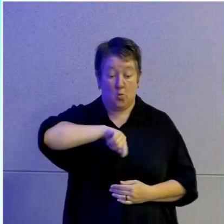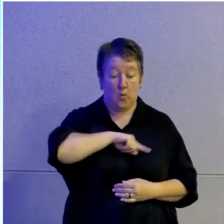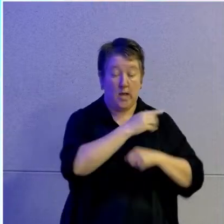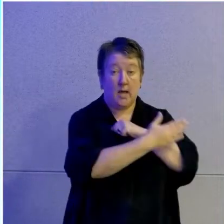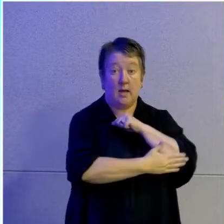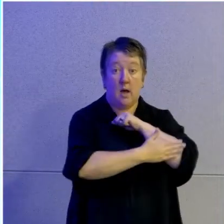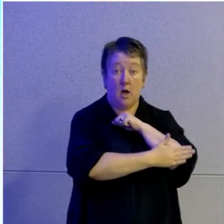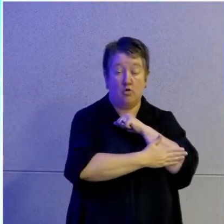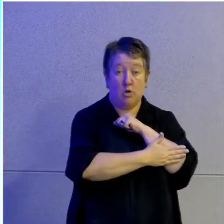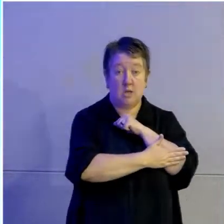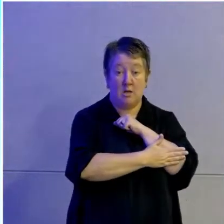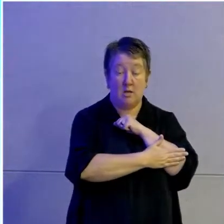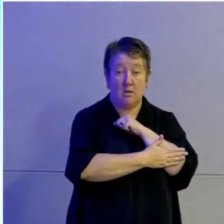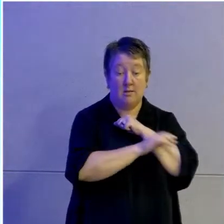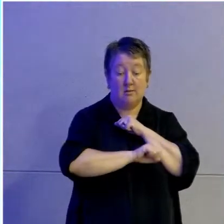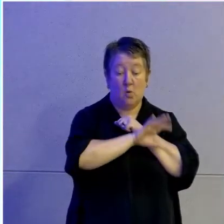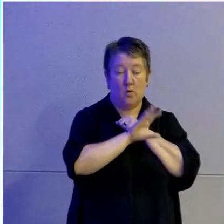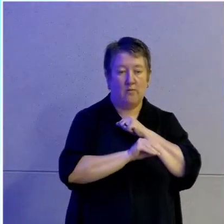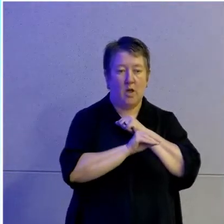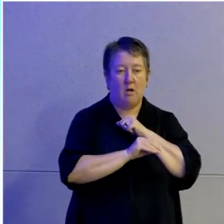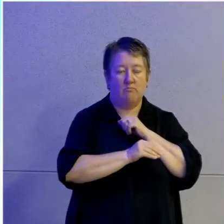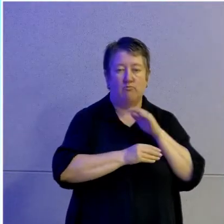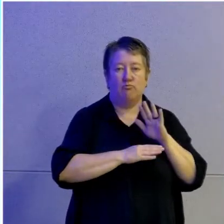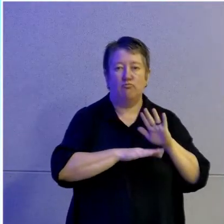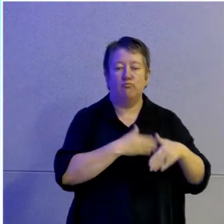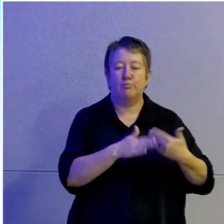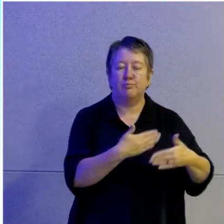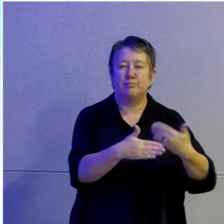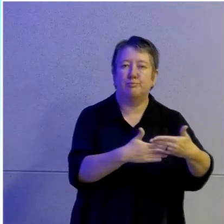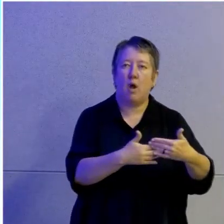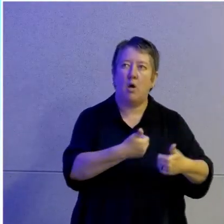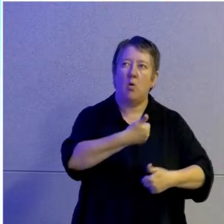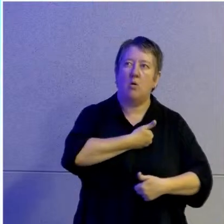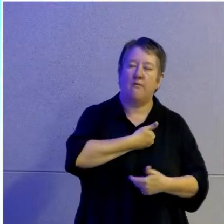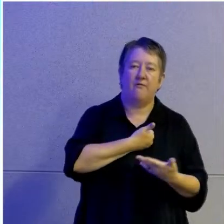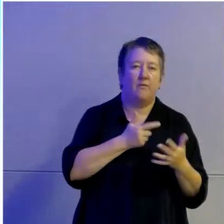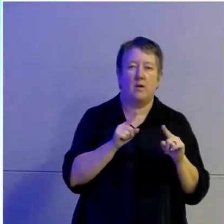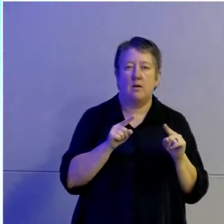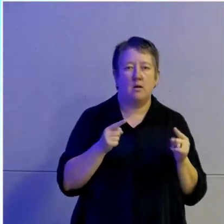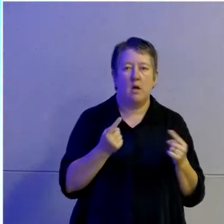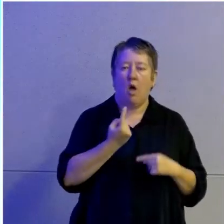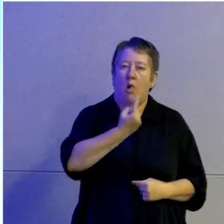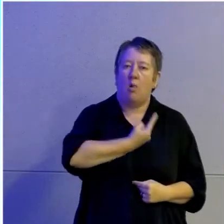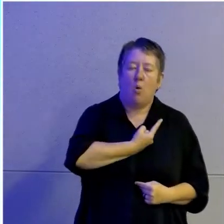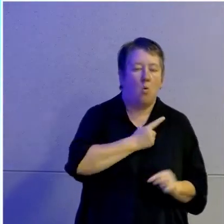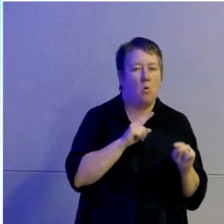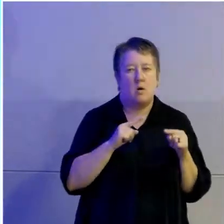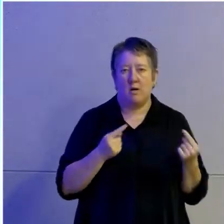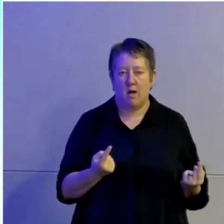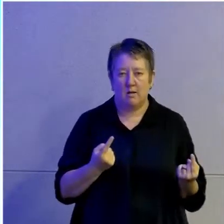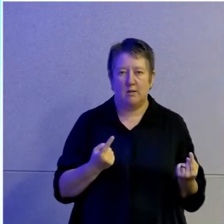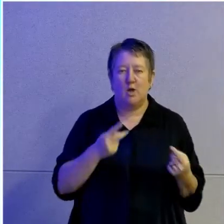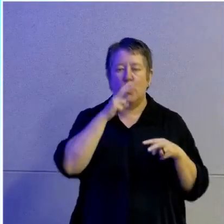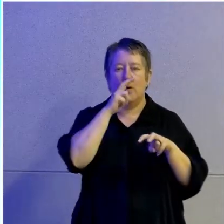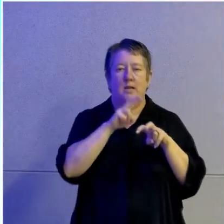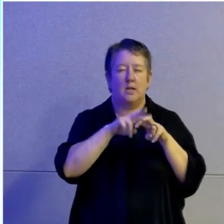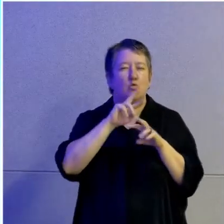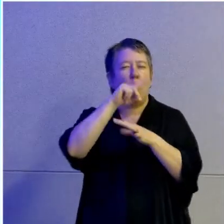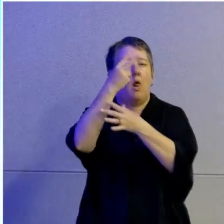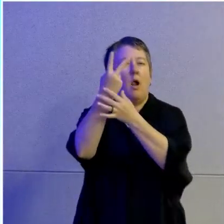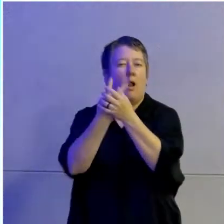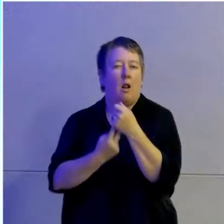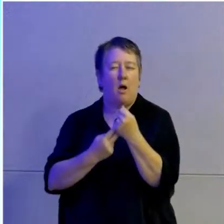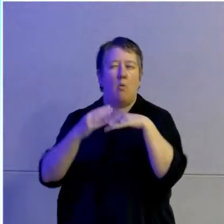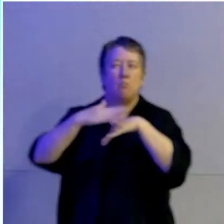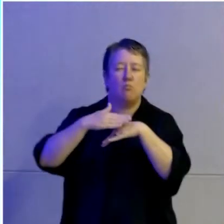cannot operate on our own. So we want to deep and we want to dive on that, as to